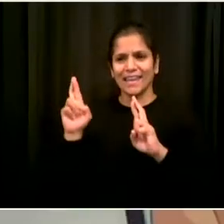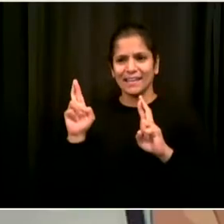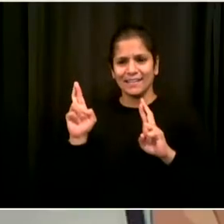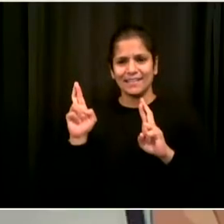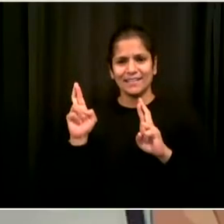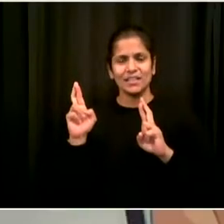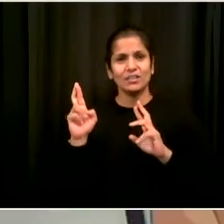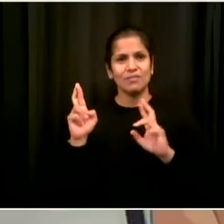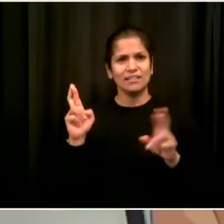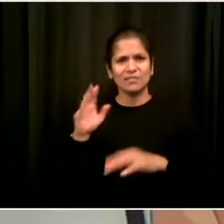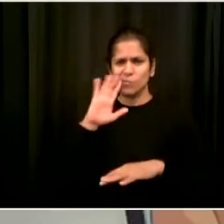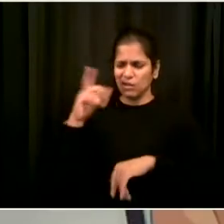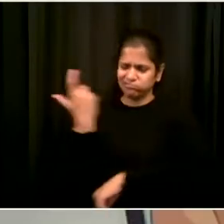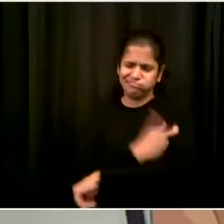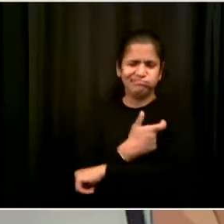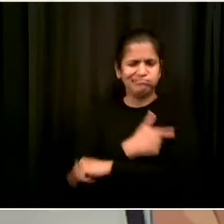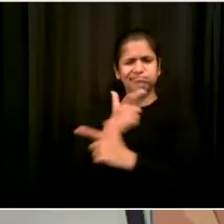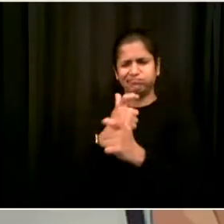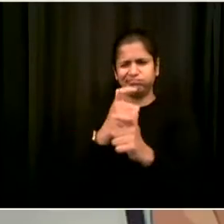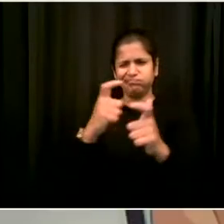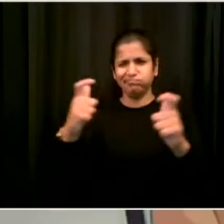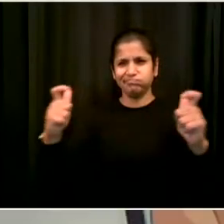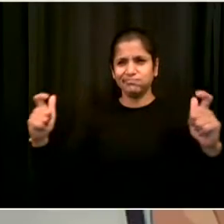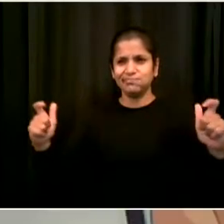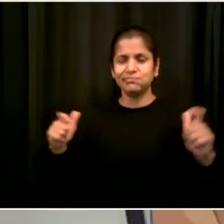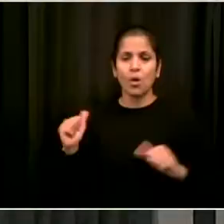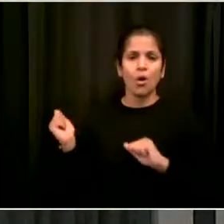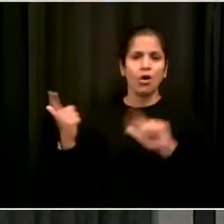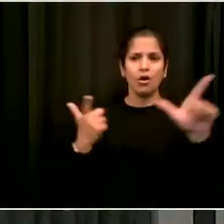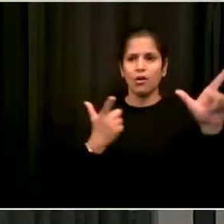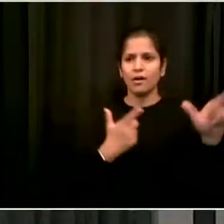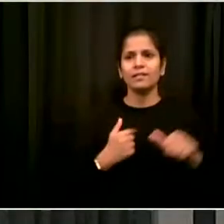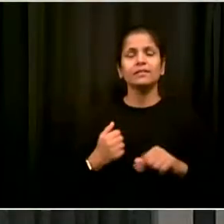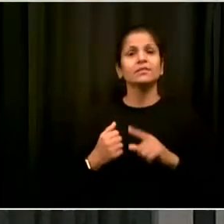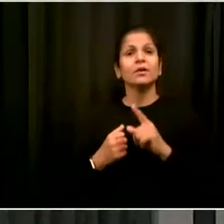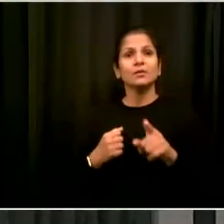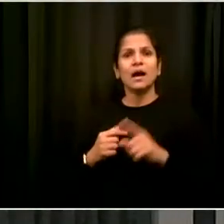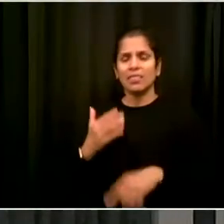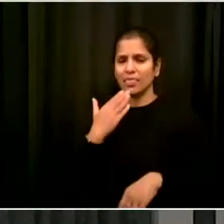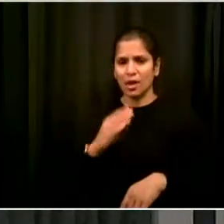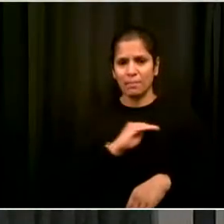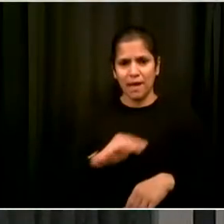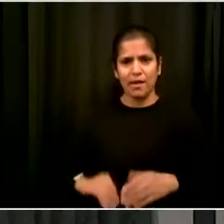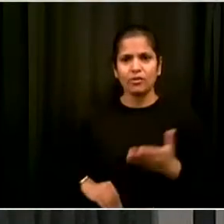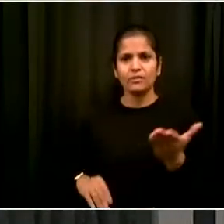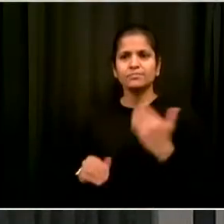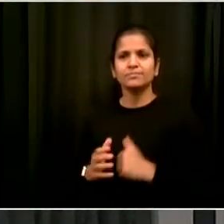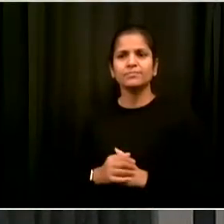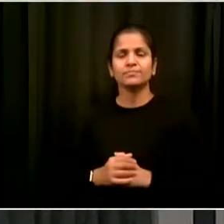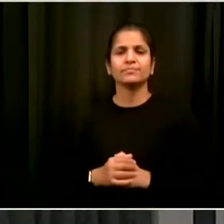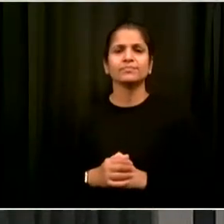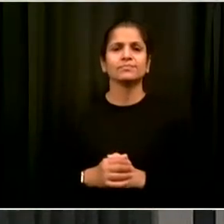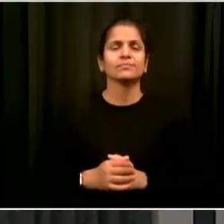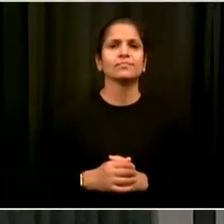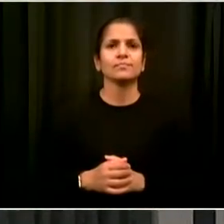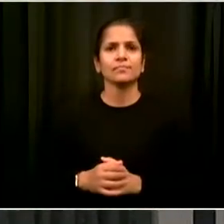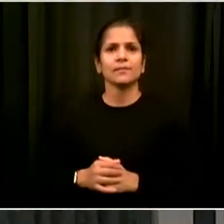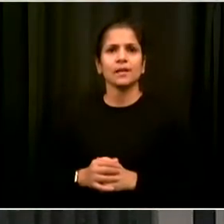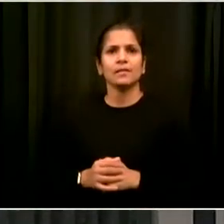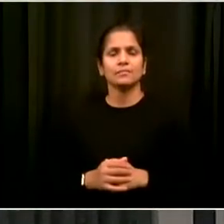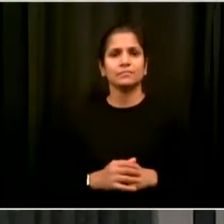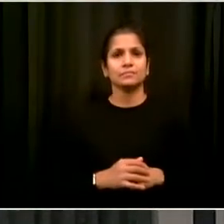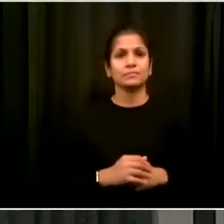to get them vaccine as soon as possible. Thank you, sir. Thank you. Go ahead, Andrew. question is